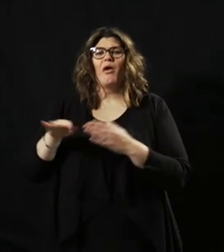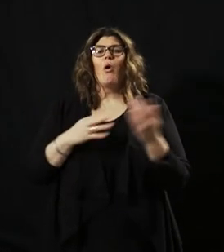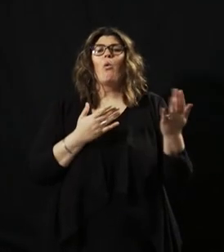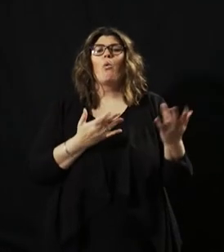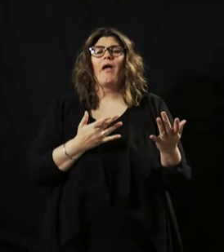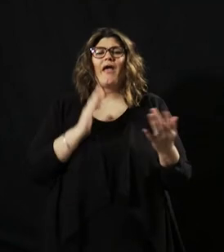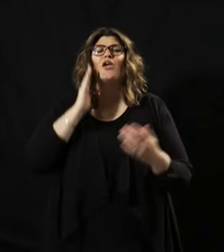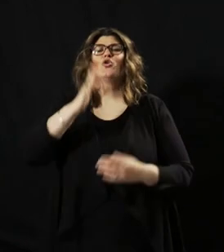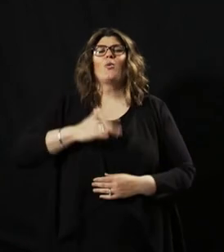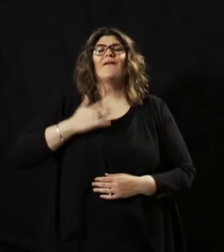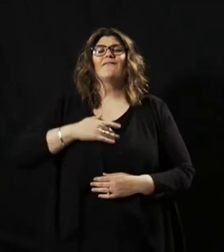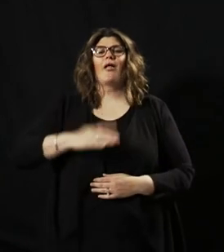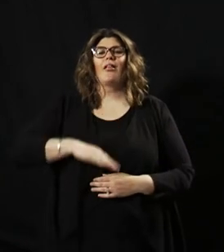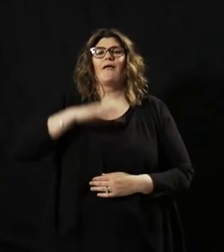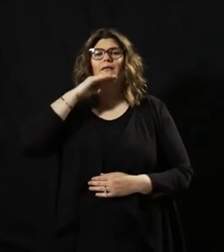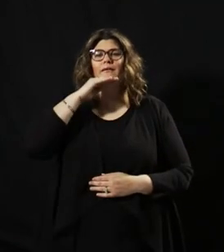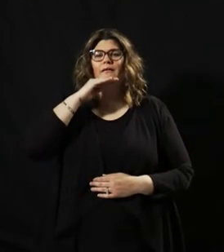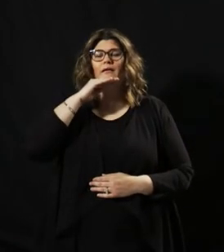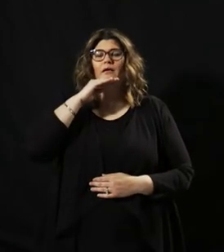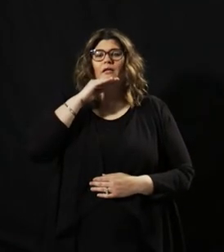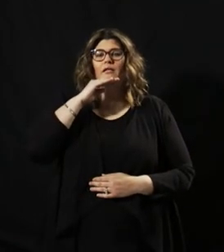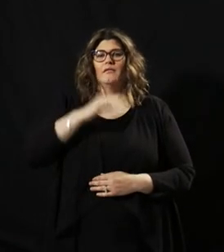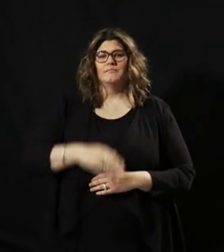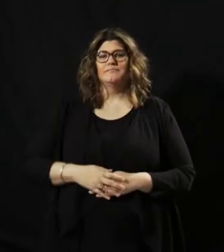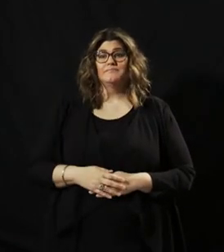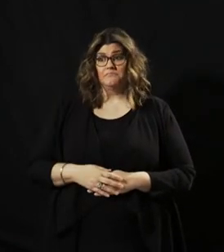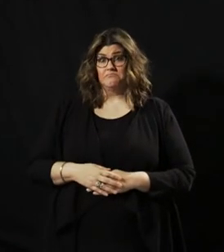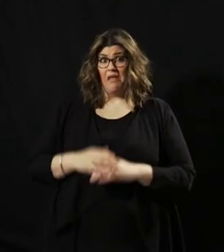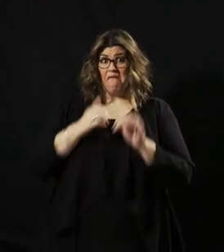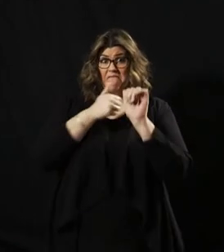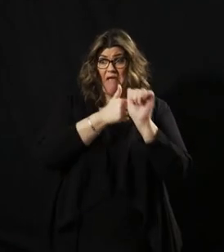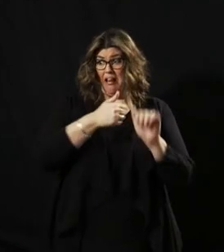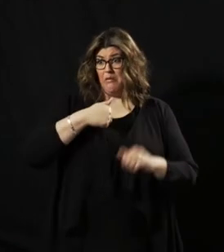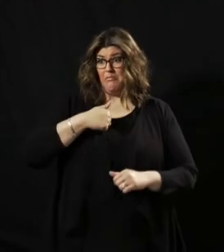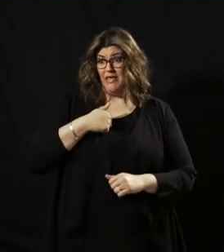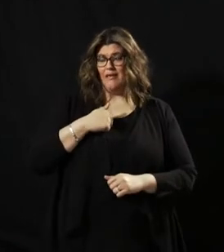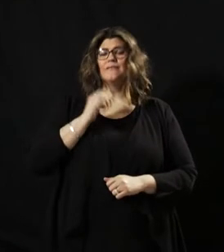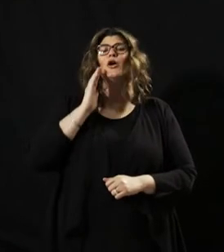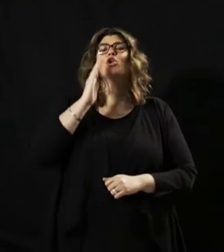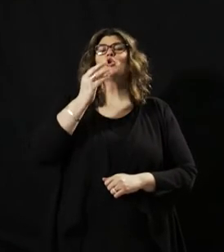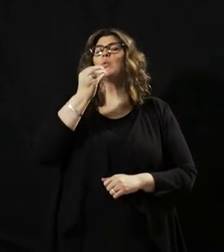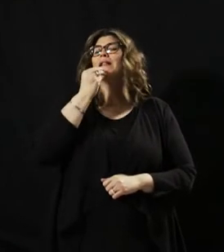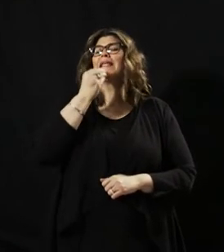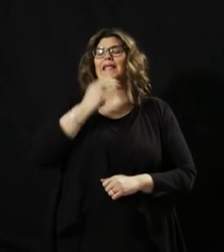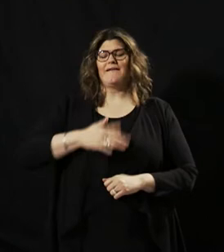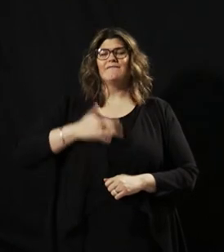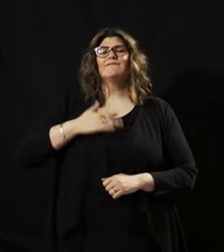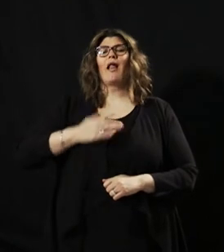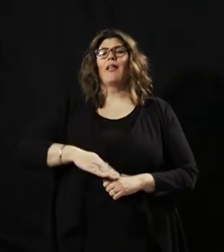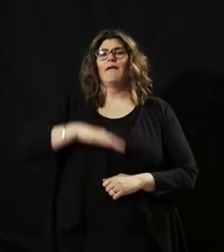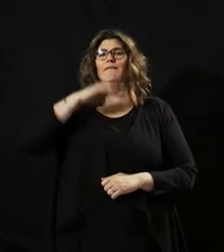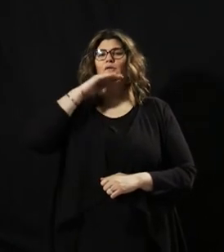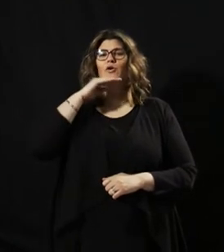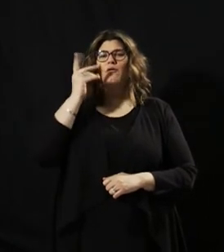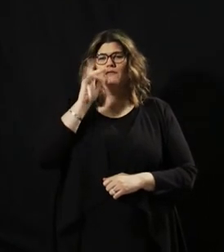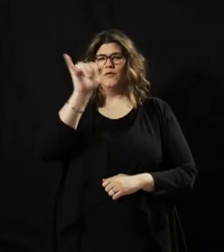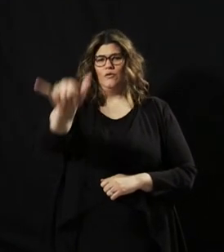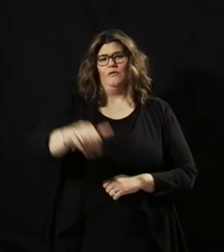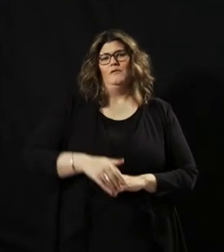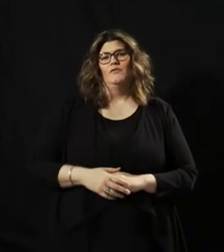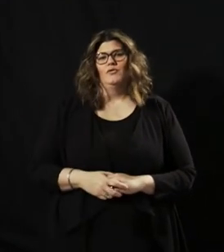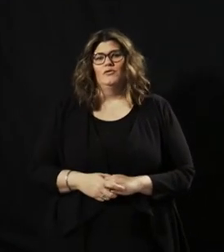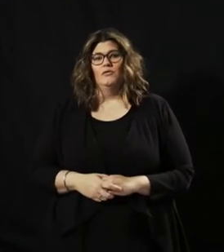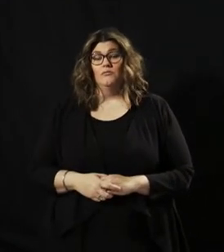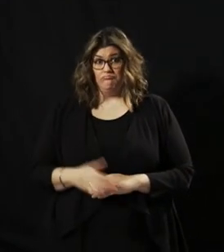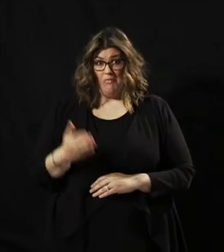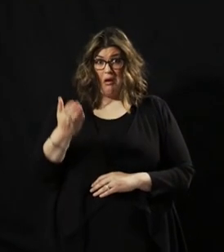satisfy? Heed me, and you shall eat well. You shall delight in rich fare.